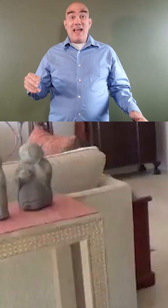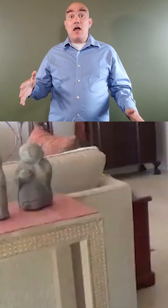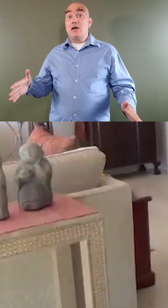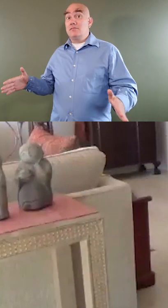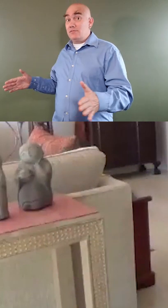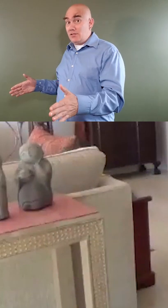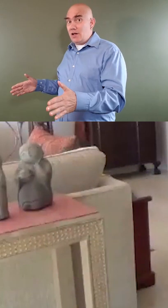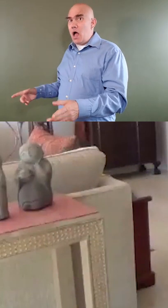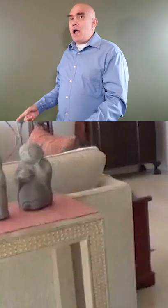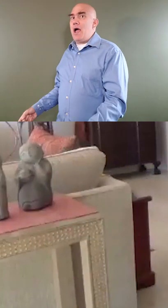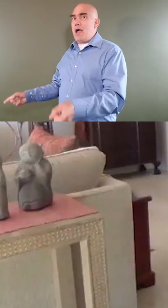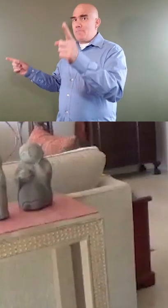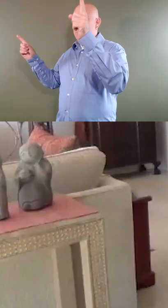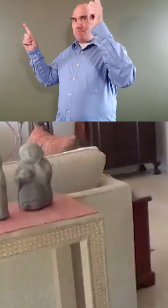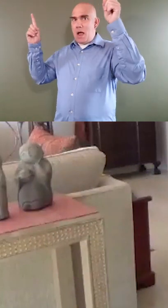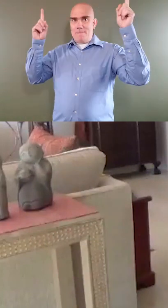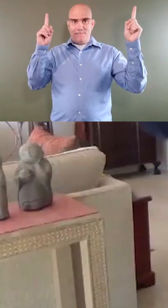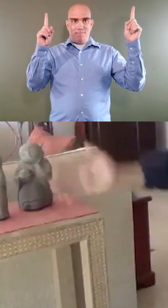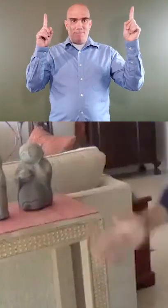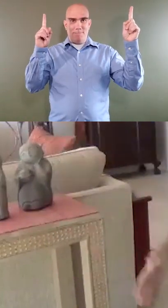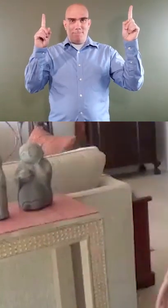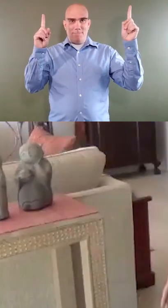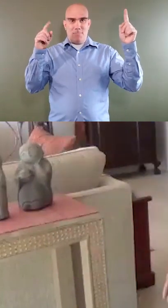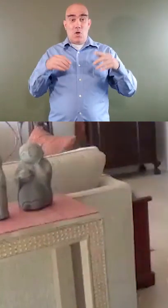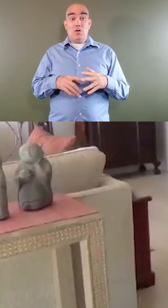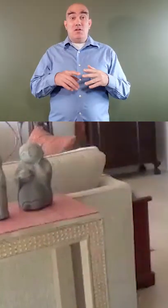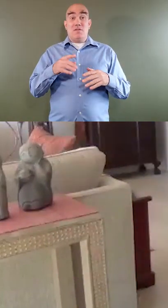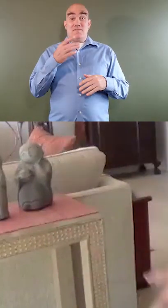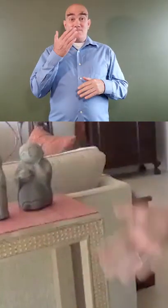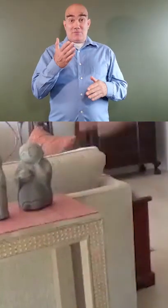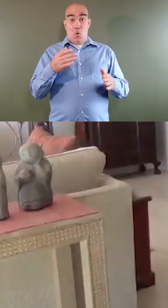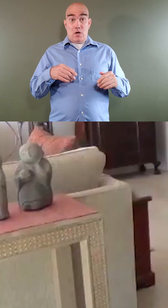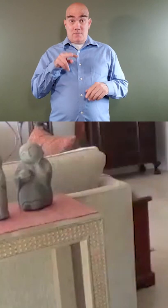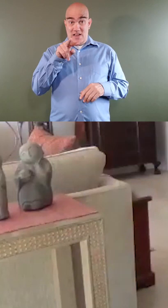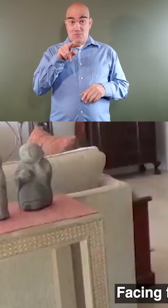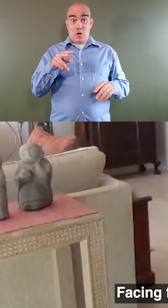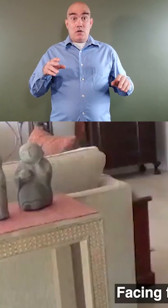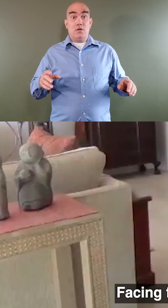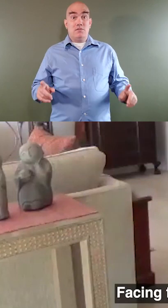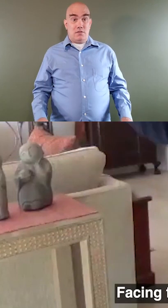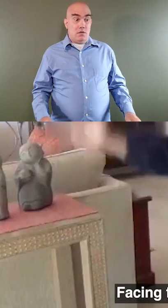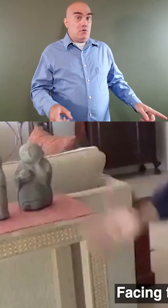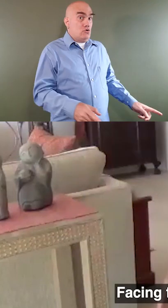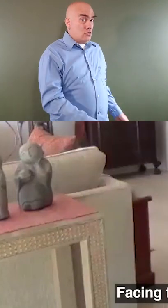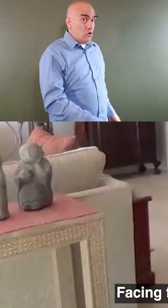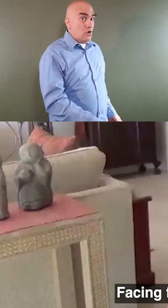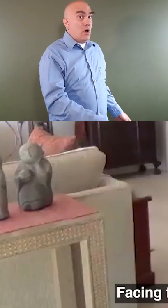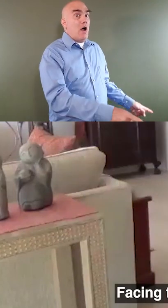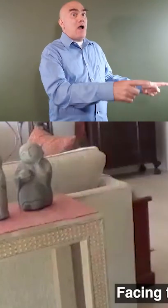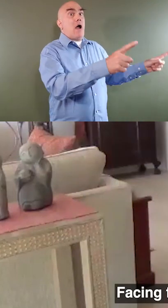coming up. So facing forward, come down, turn, come up. Facing forward, come